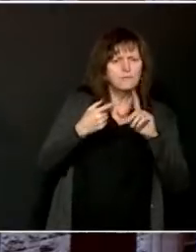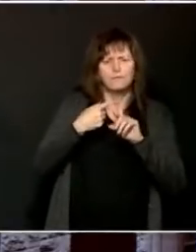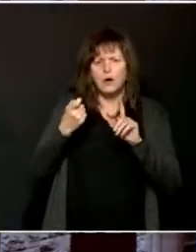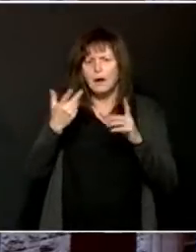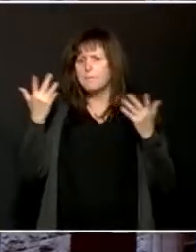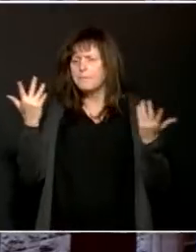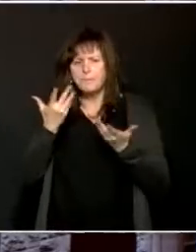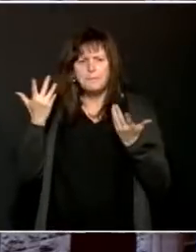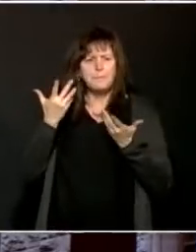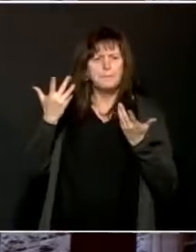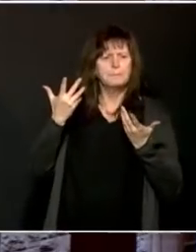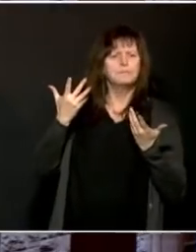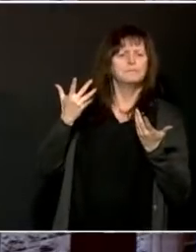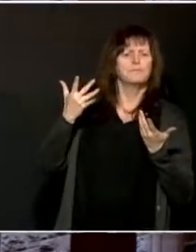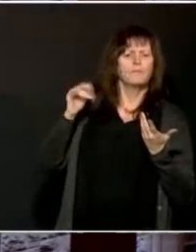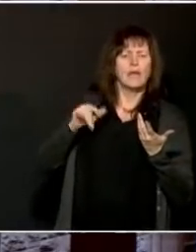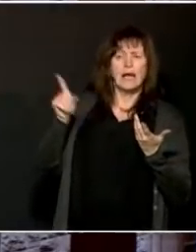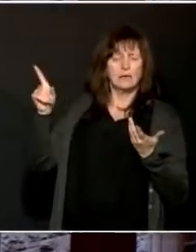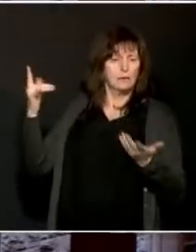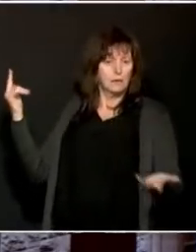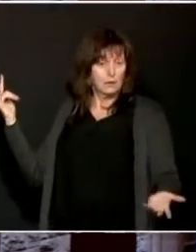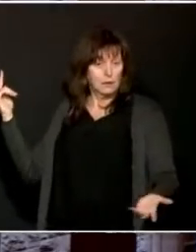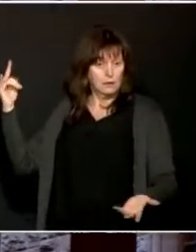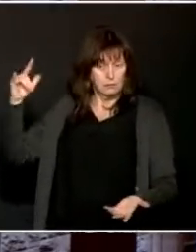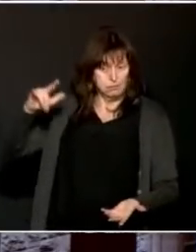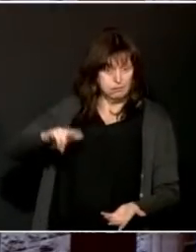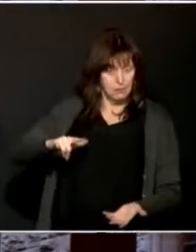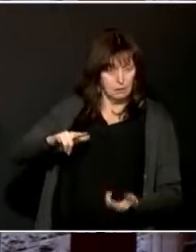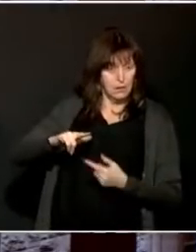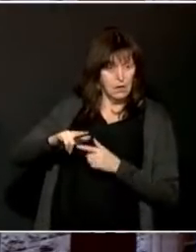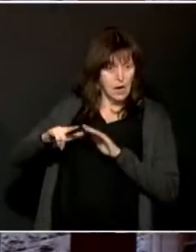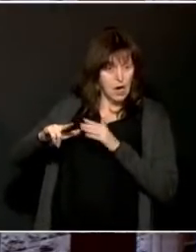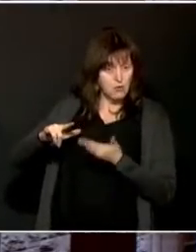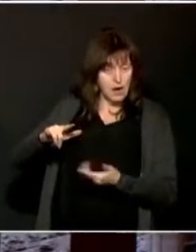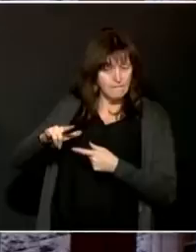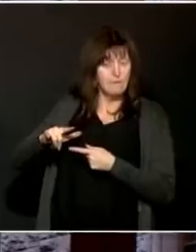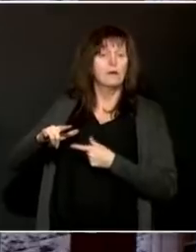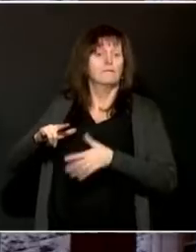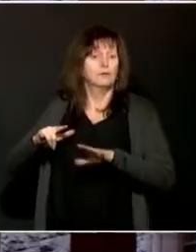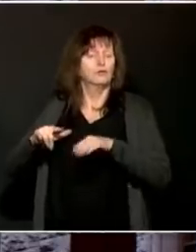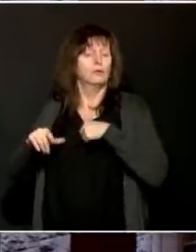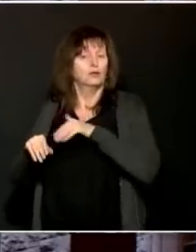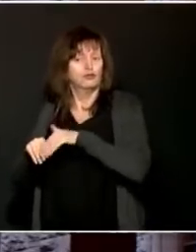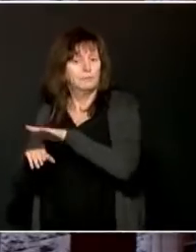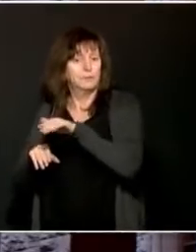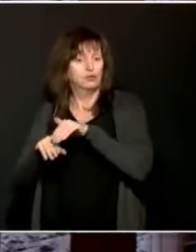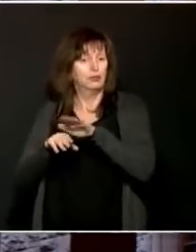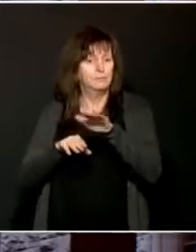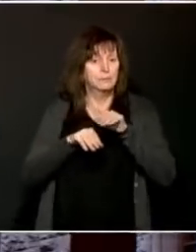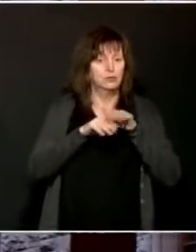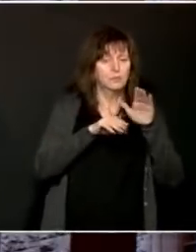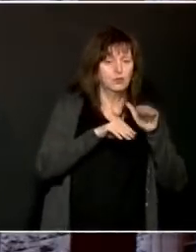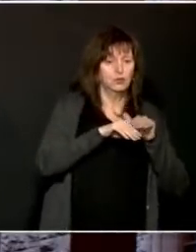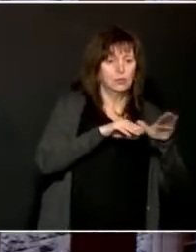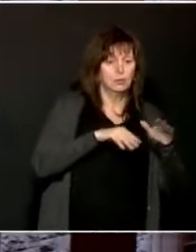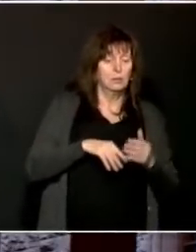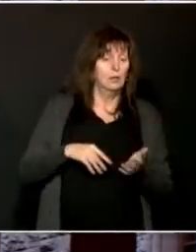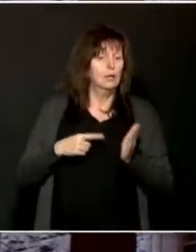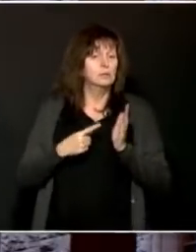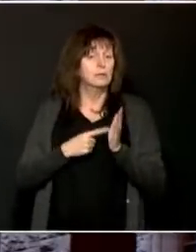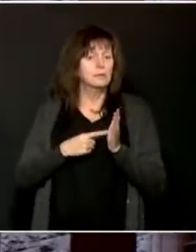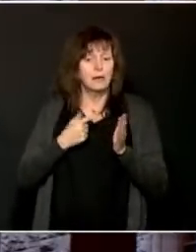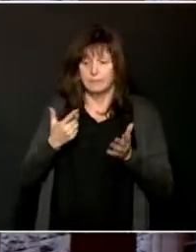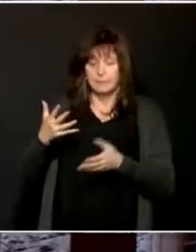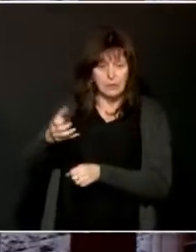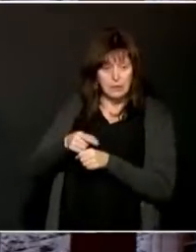central one in some locations and then moved out to the province and territories. So we like to predict as close as we can, but